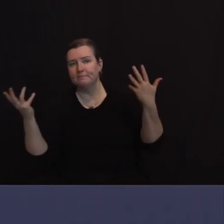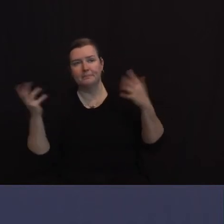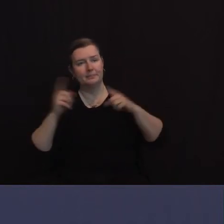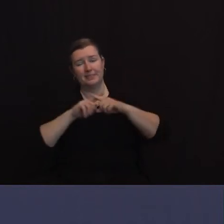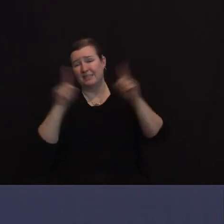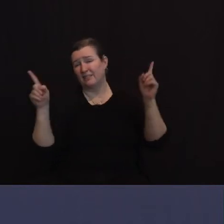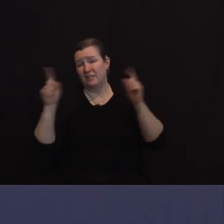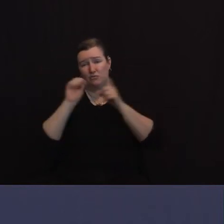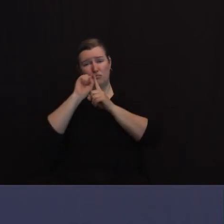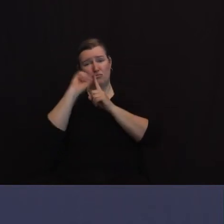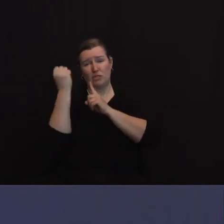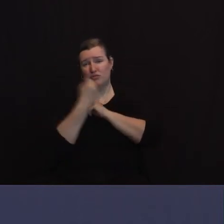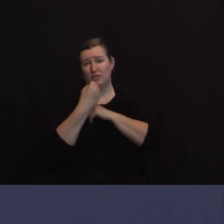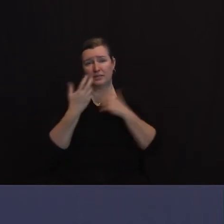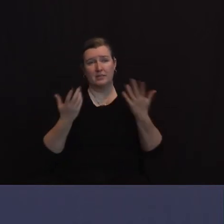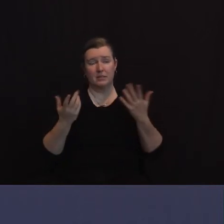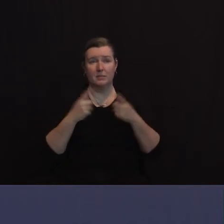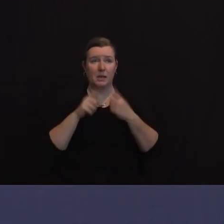asked on